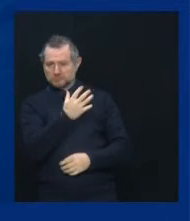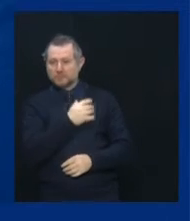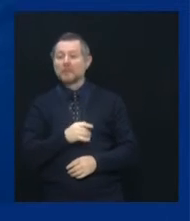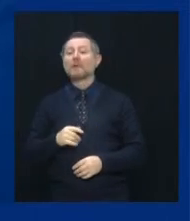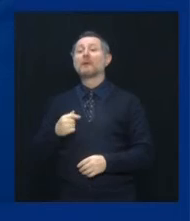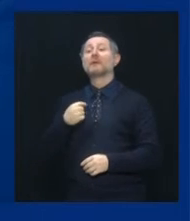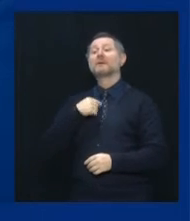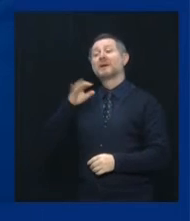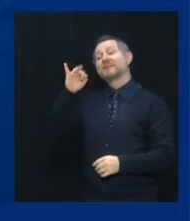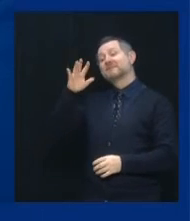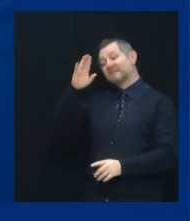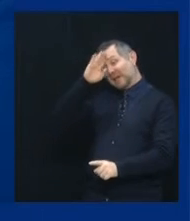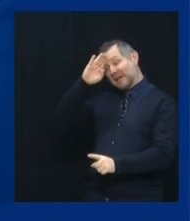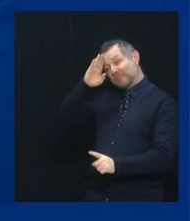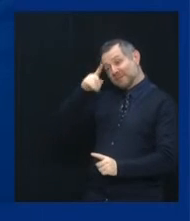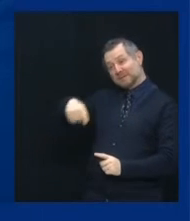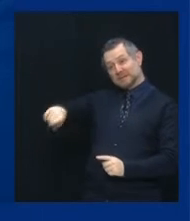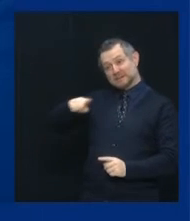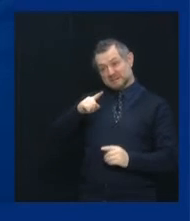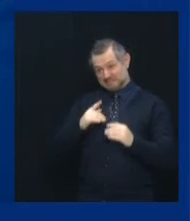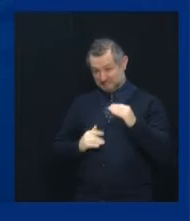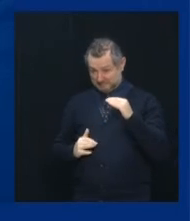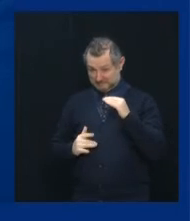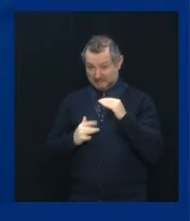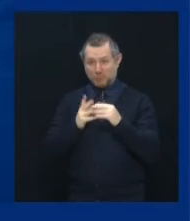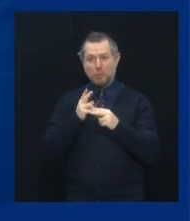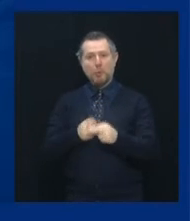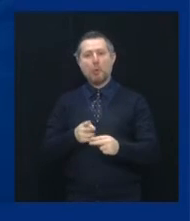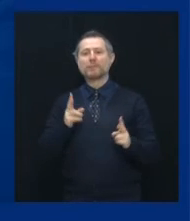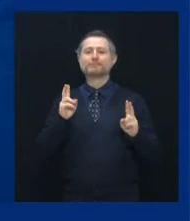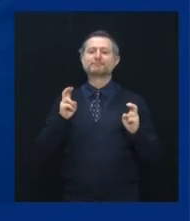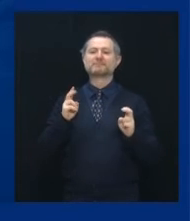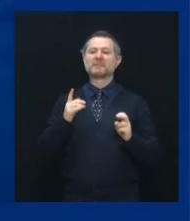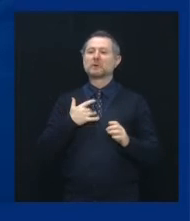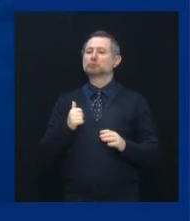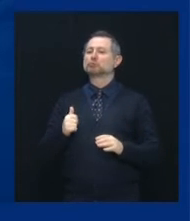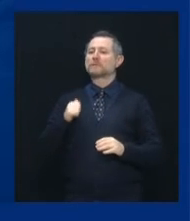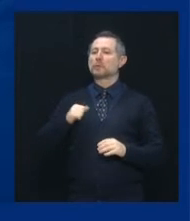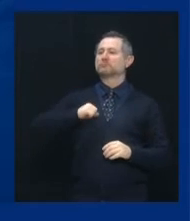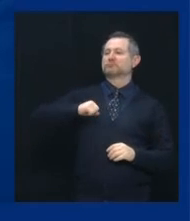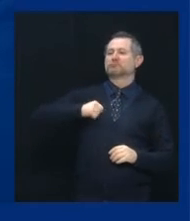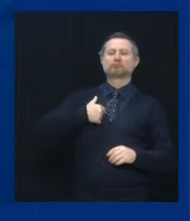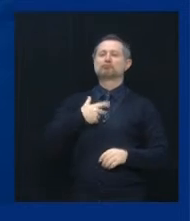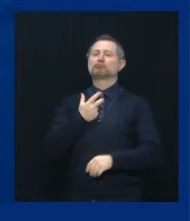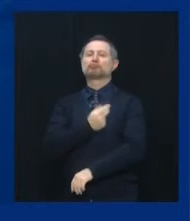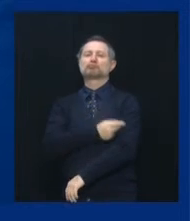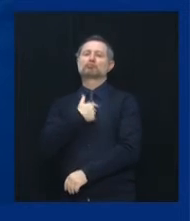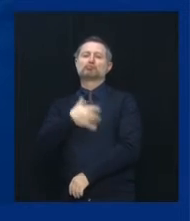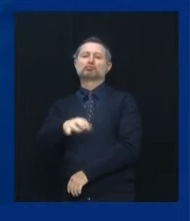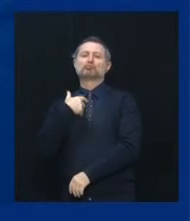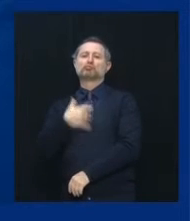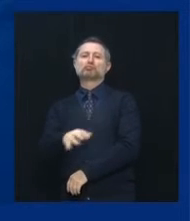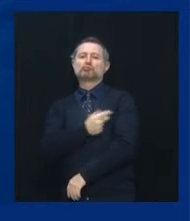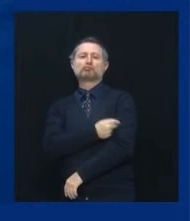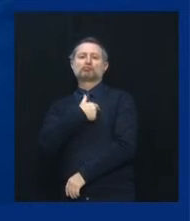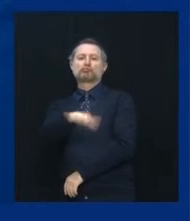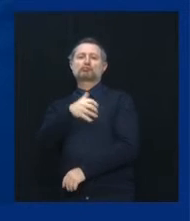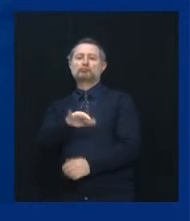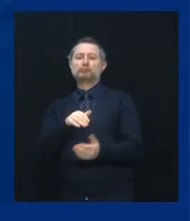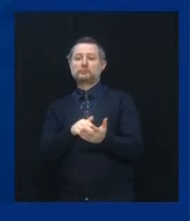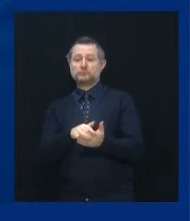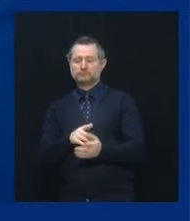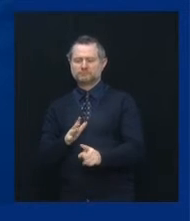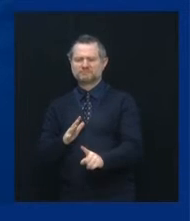the refusal rate, if the staff in the hospital says, I don't want to take it, then fine,